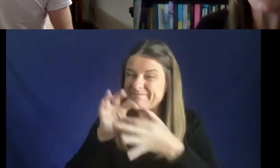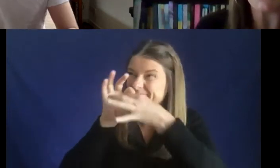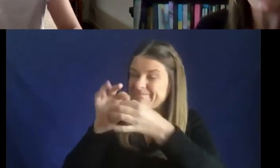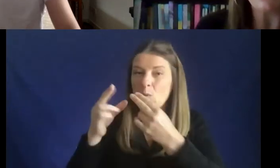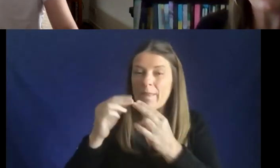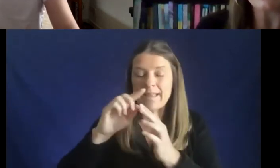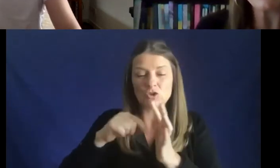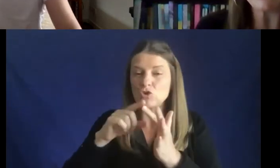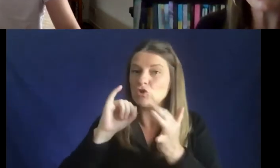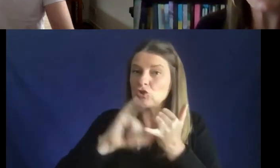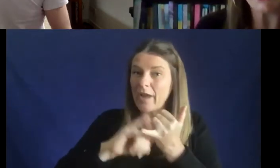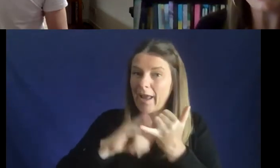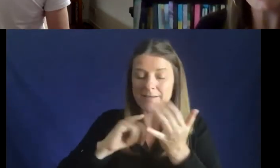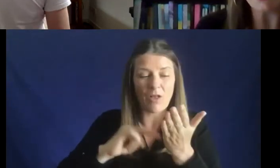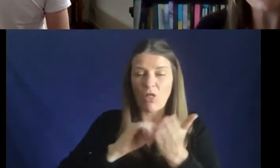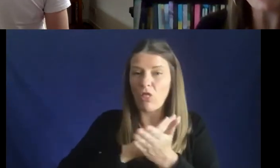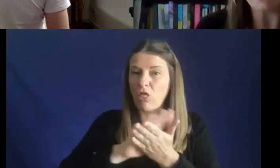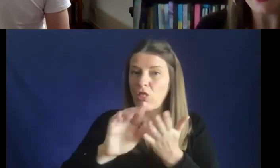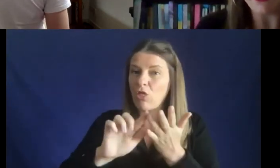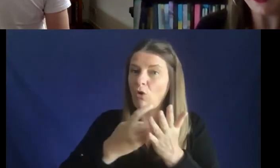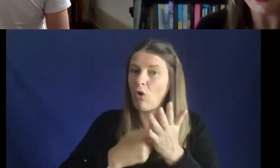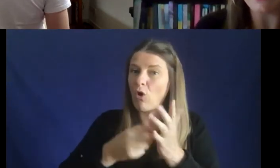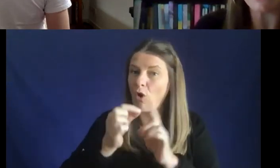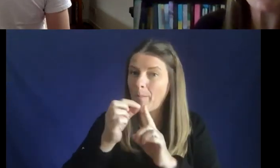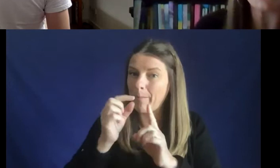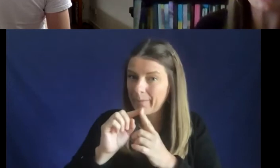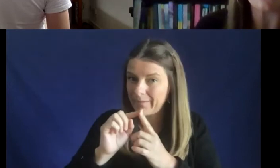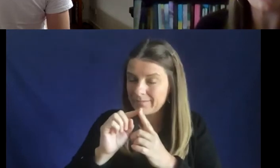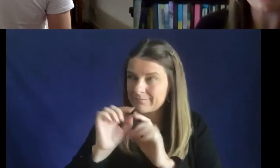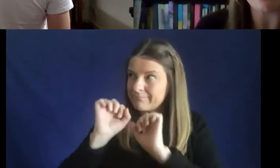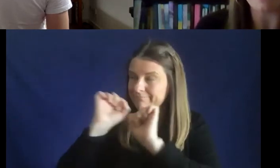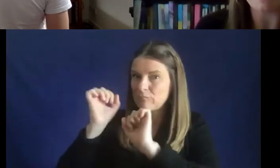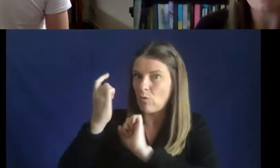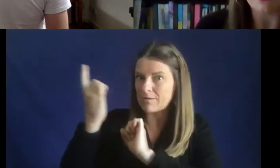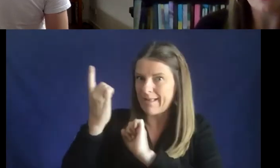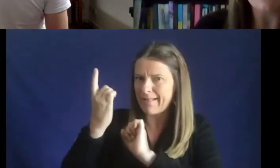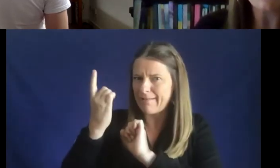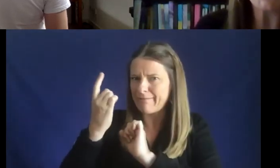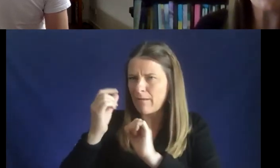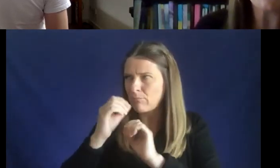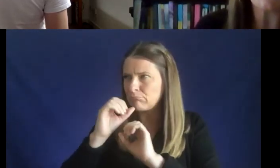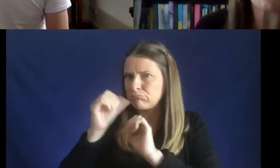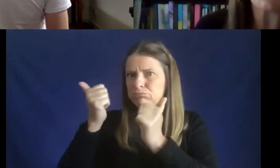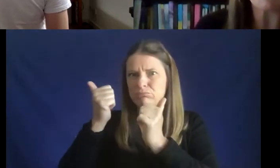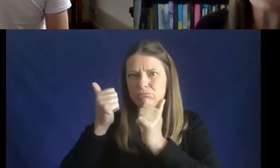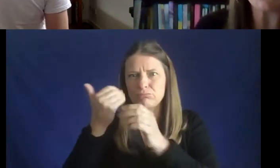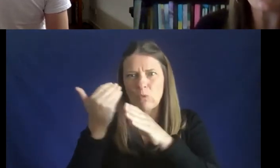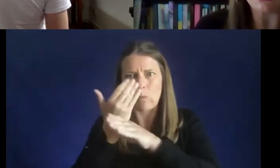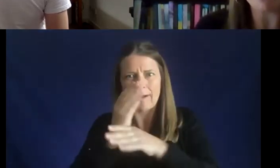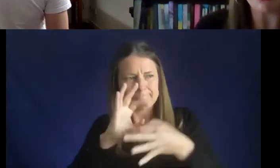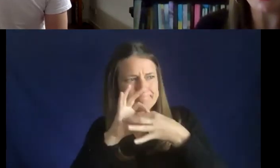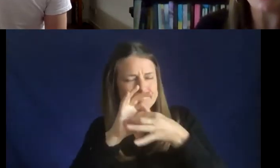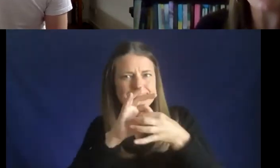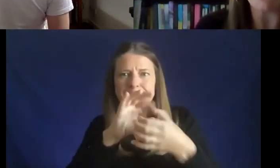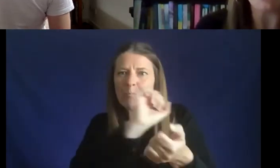known for her extensive and radical work within the Scottish prison system. So this year, the module